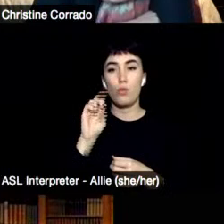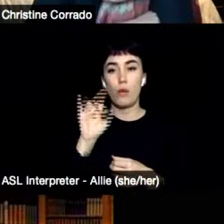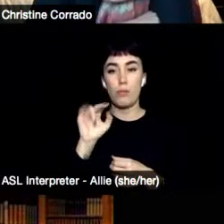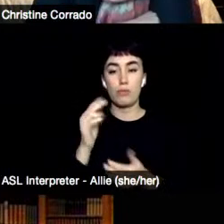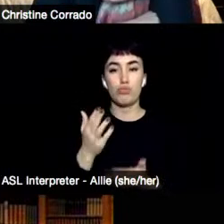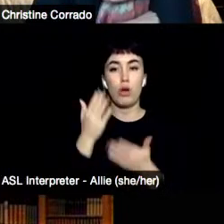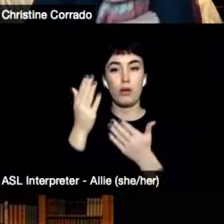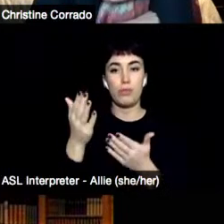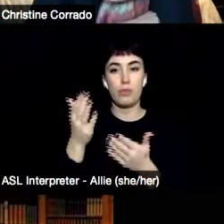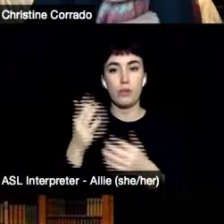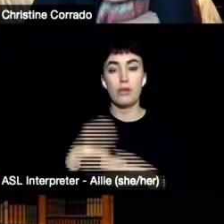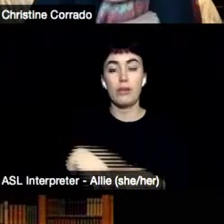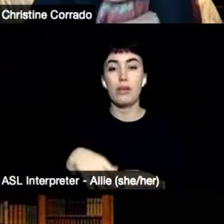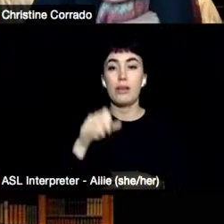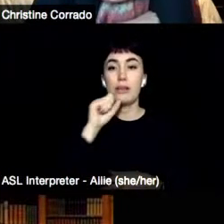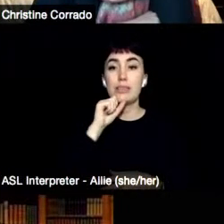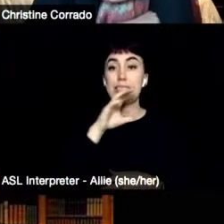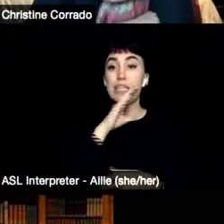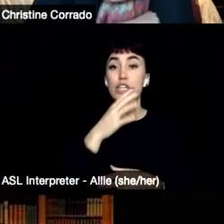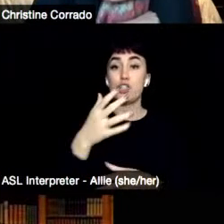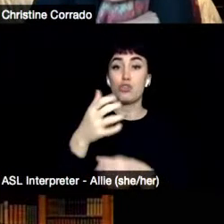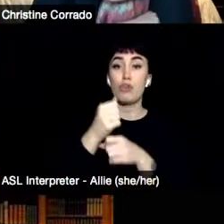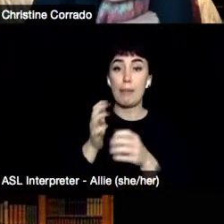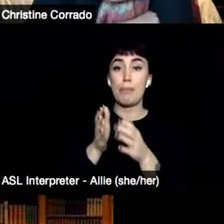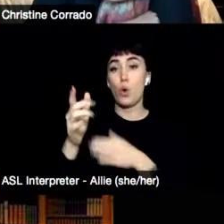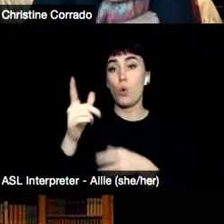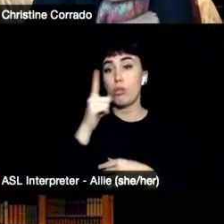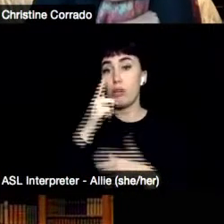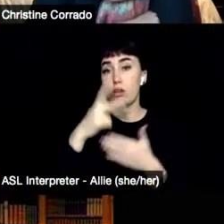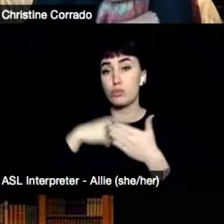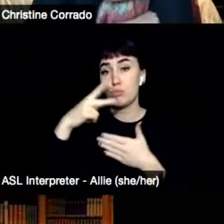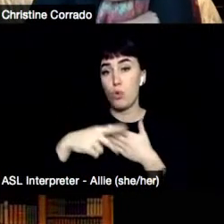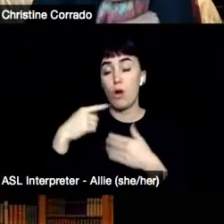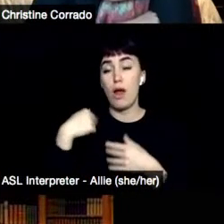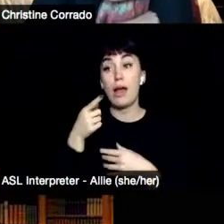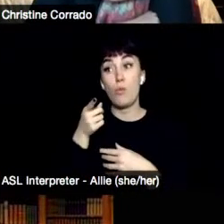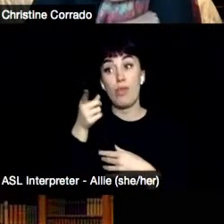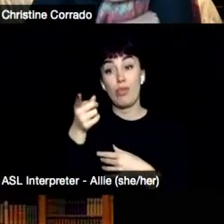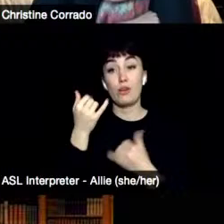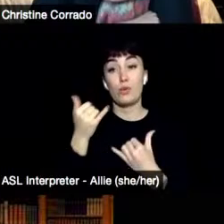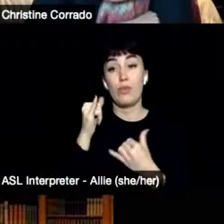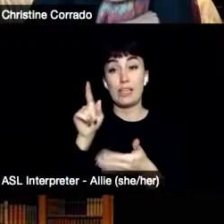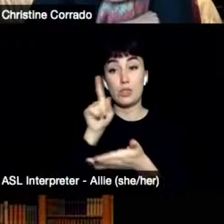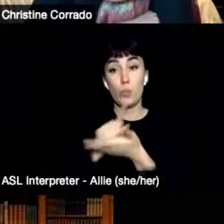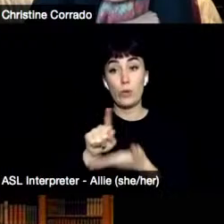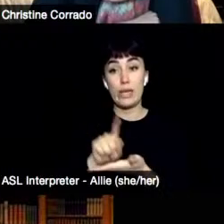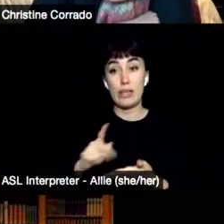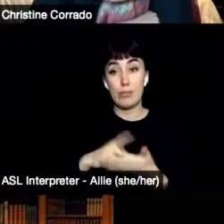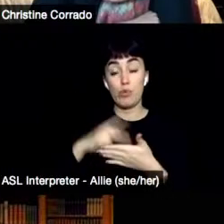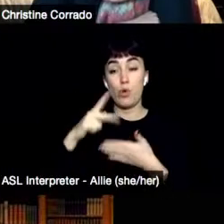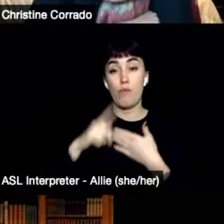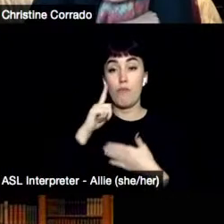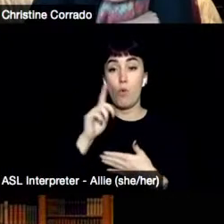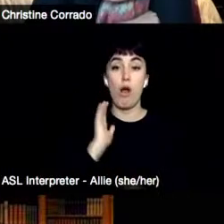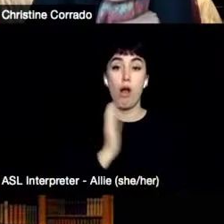the senior grab and go lunch program. I was out there today. That's a weekly program for our